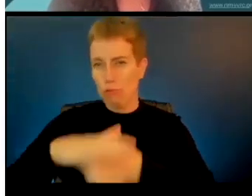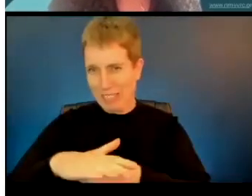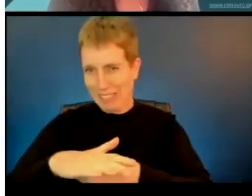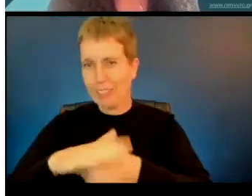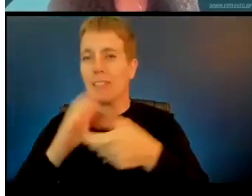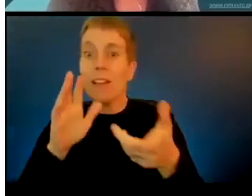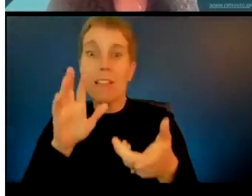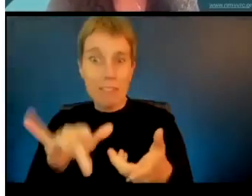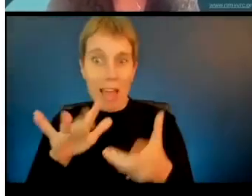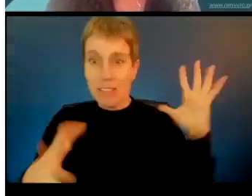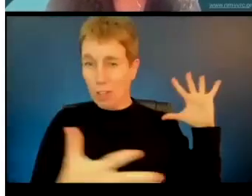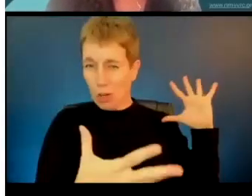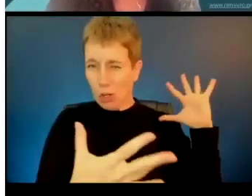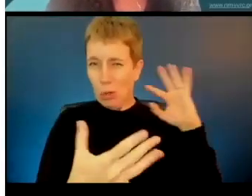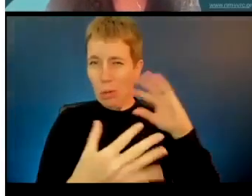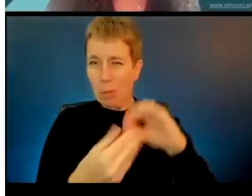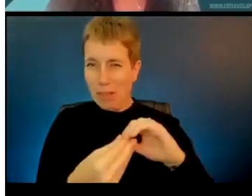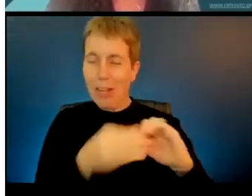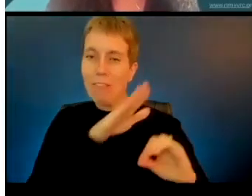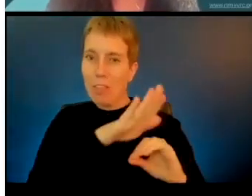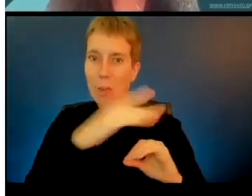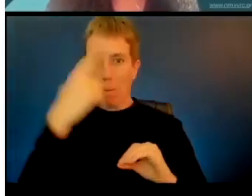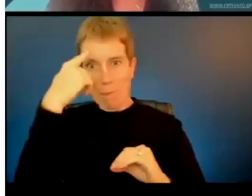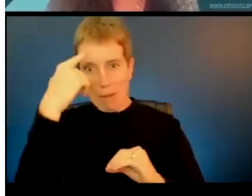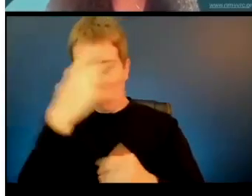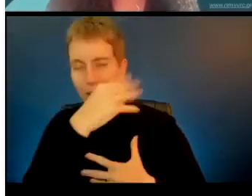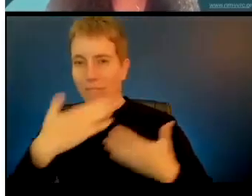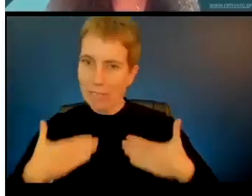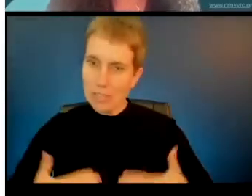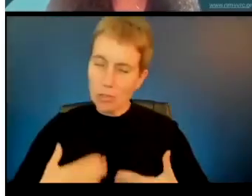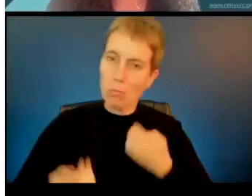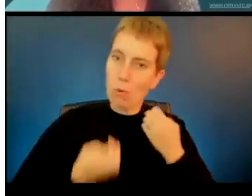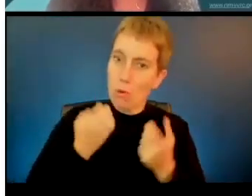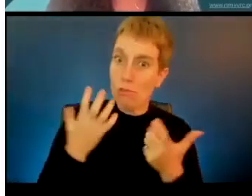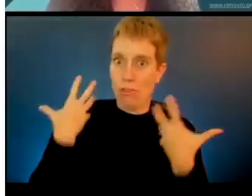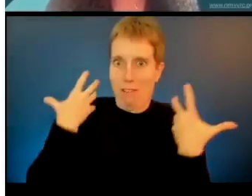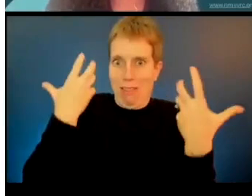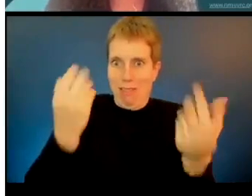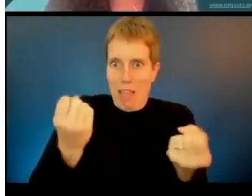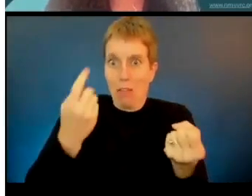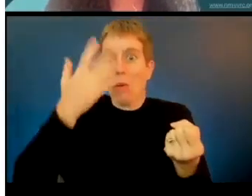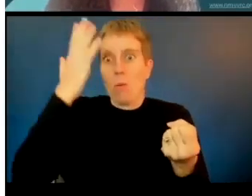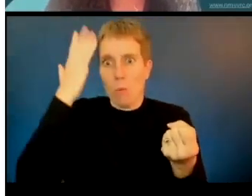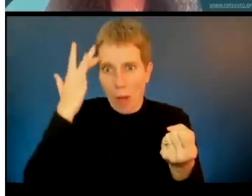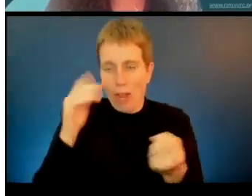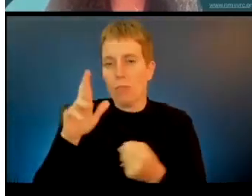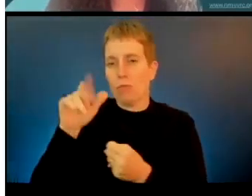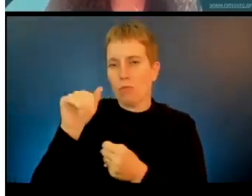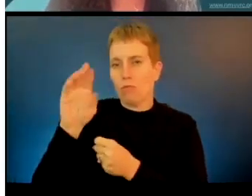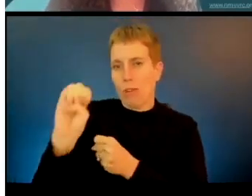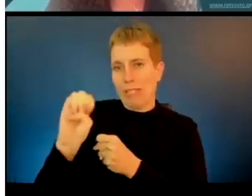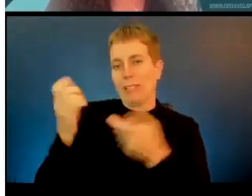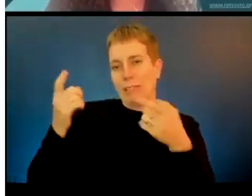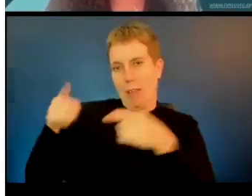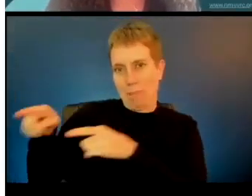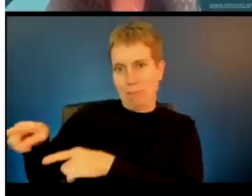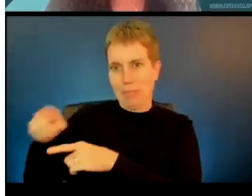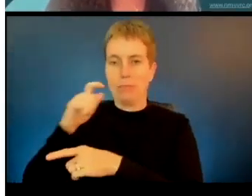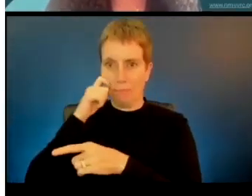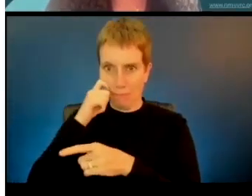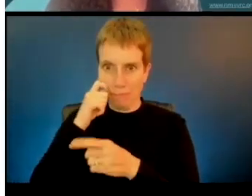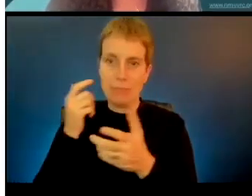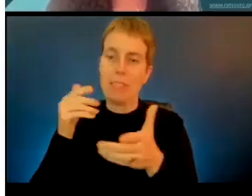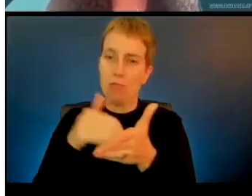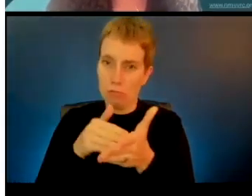health. Again, paying attention to race-based trauma is important when we're working with communities,